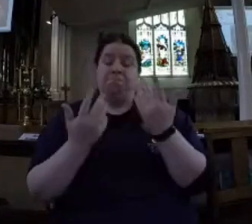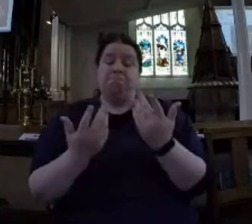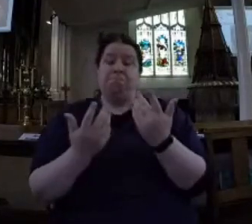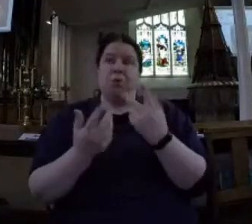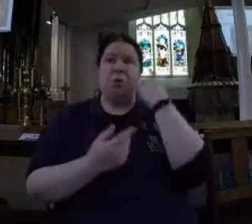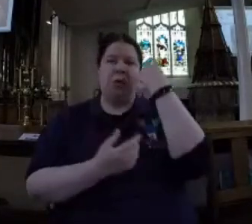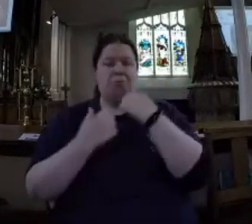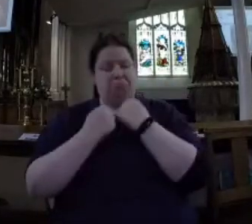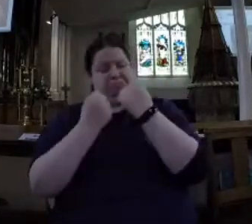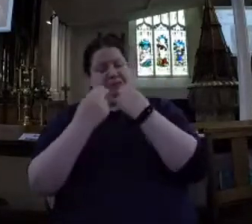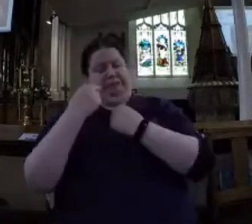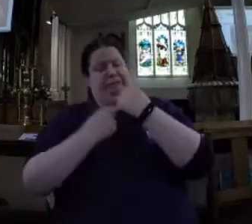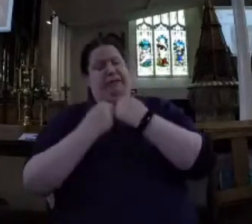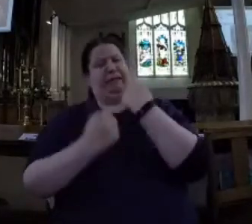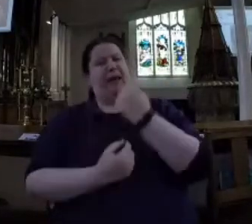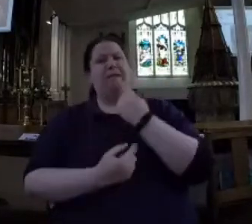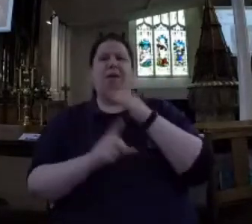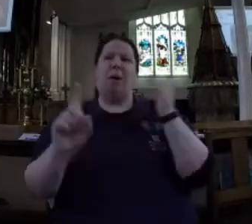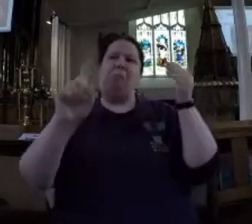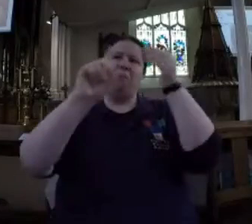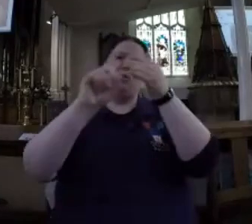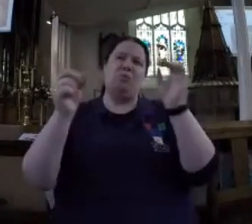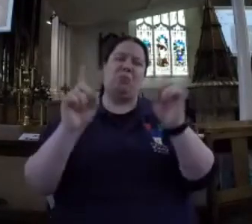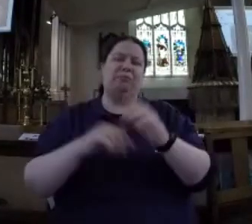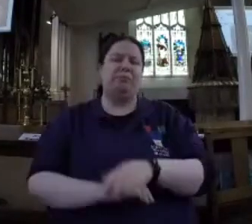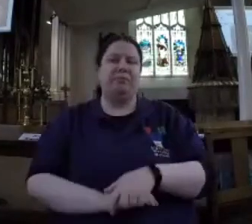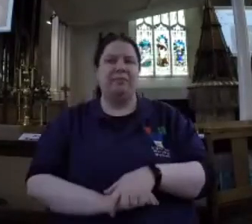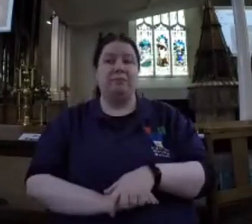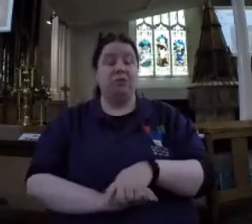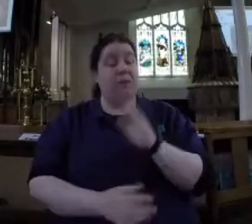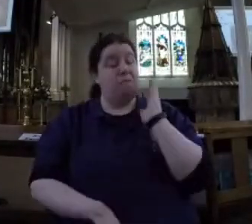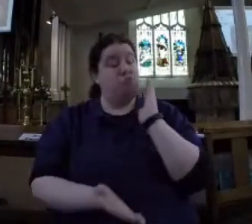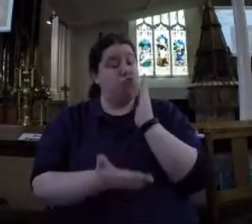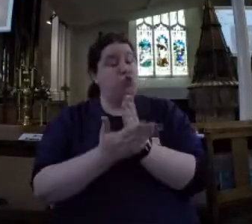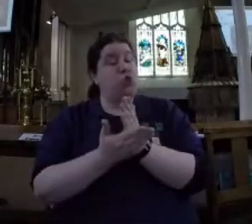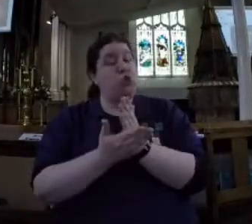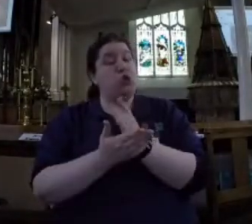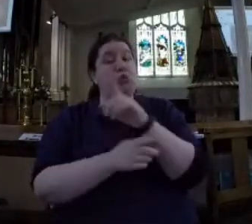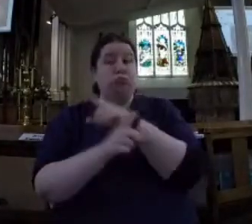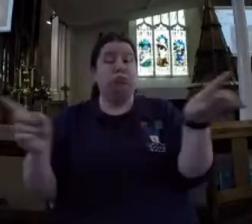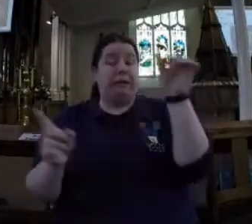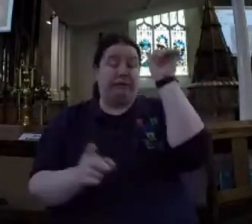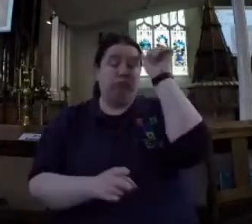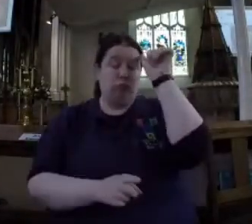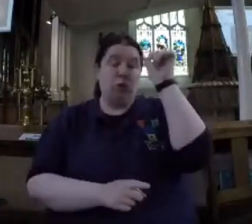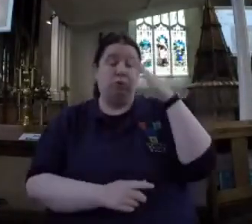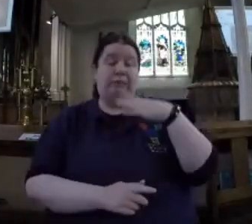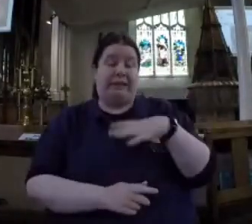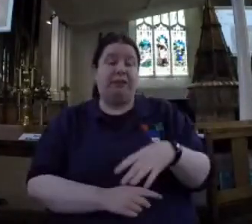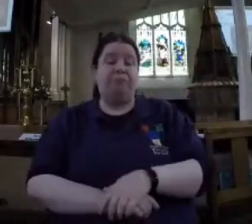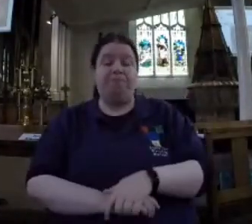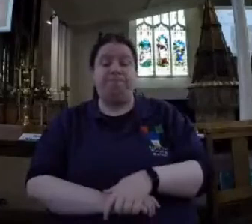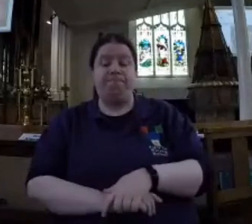our mission field? Well, here are some fundamental truths you need to know.